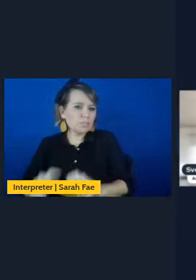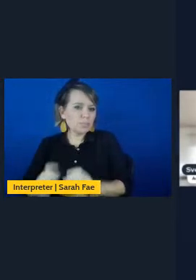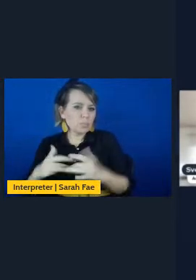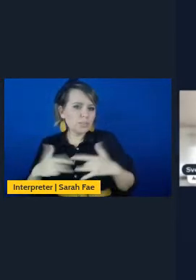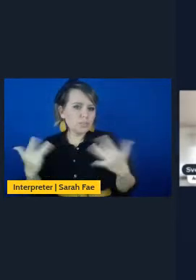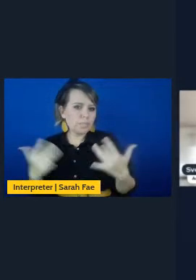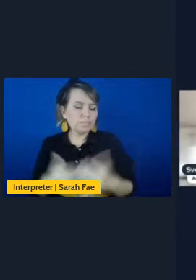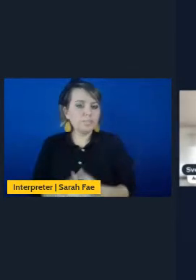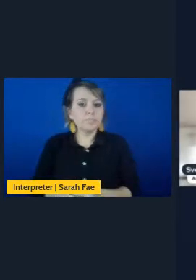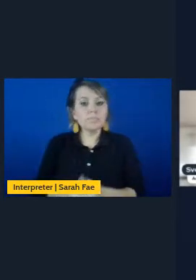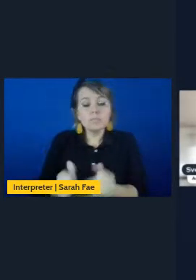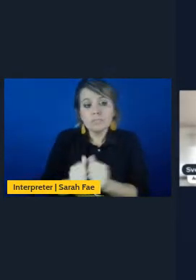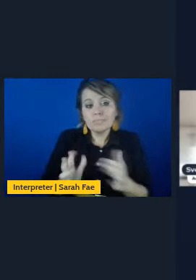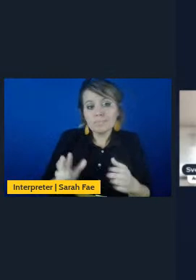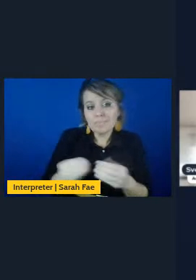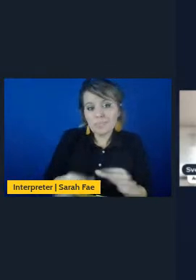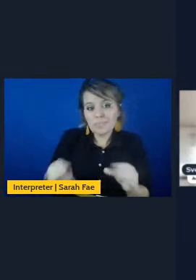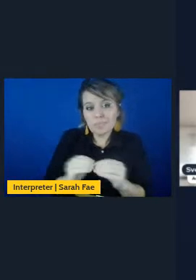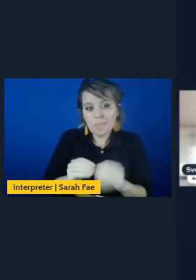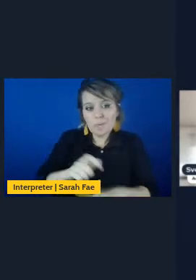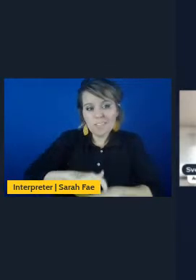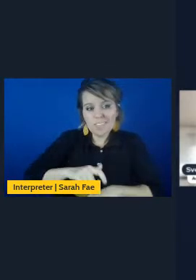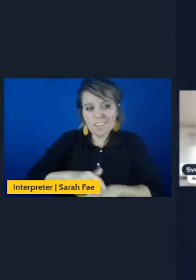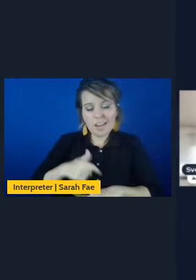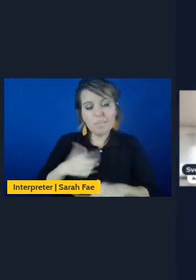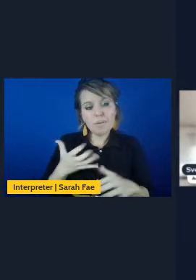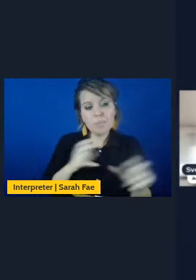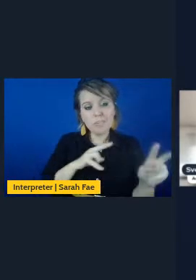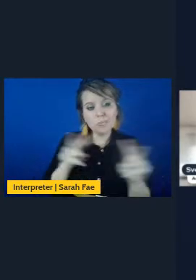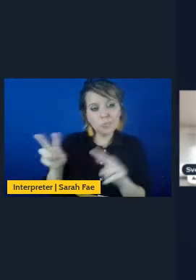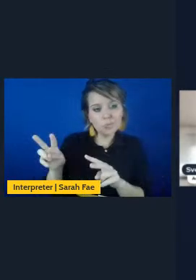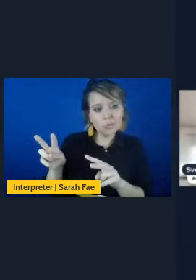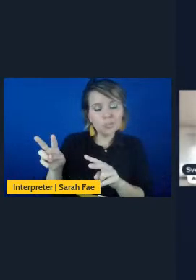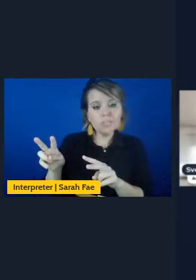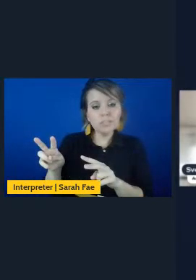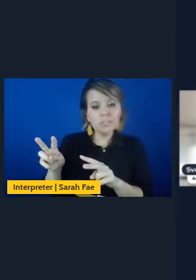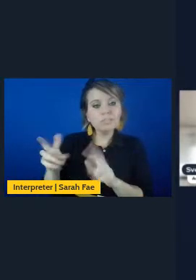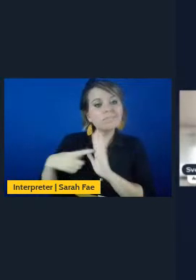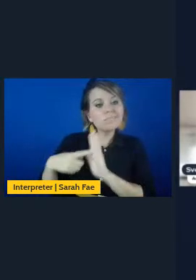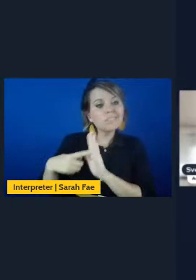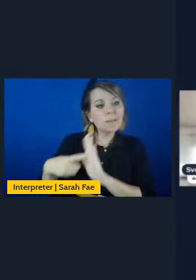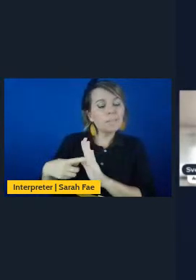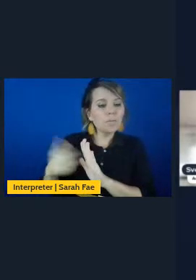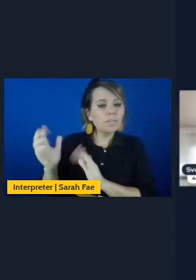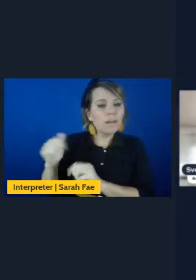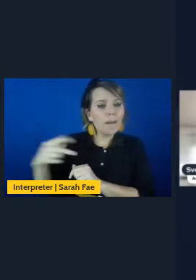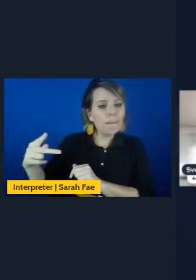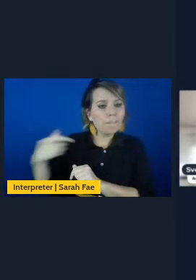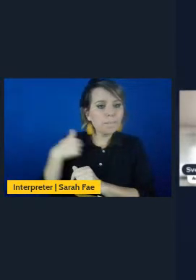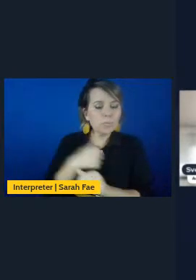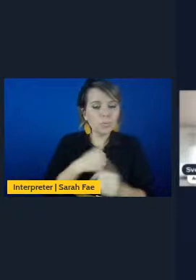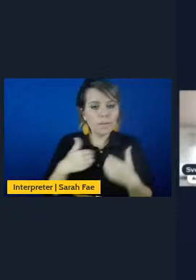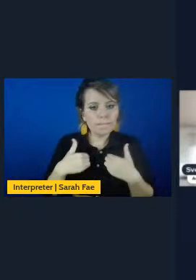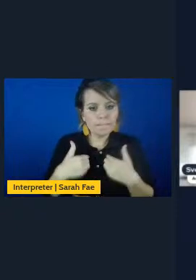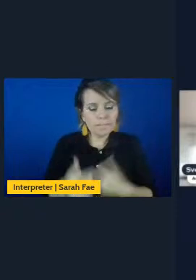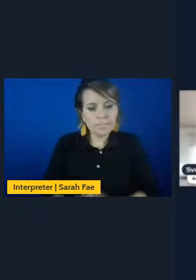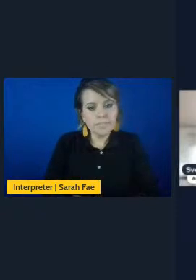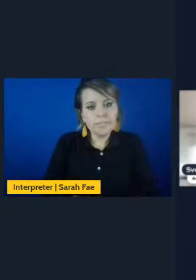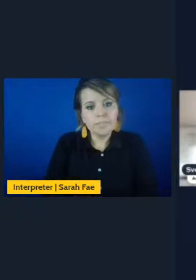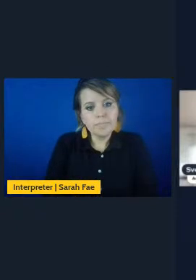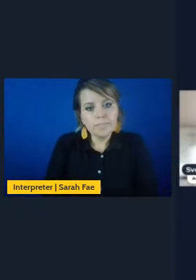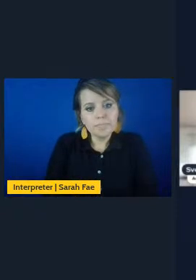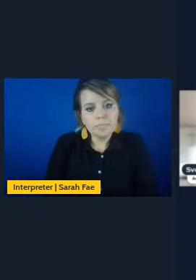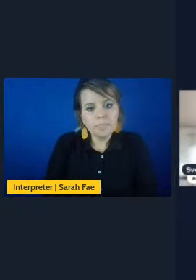Without losing more time, let's take a look at the sample application that we have. So in order